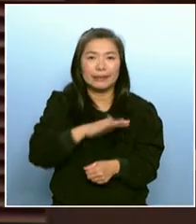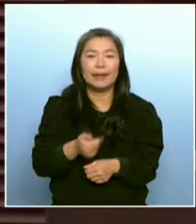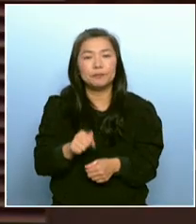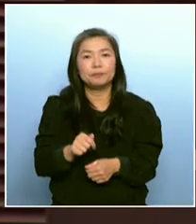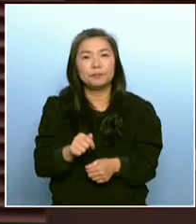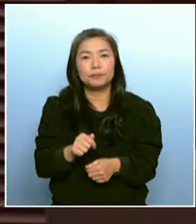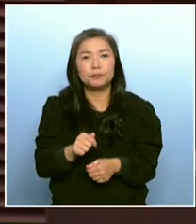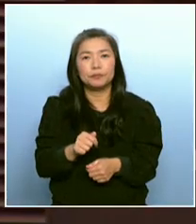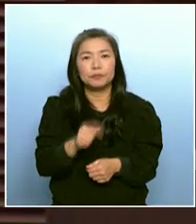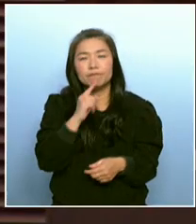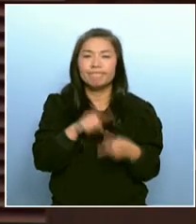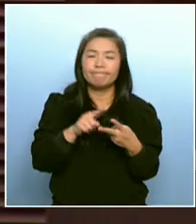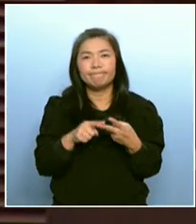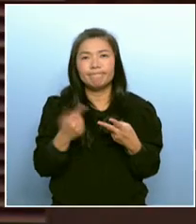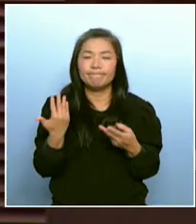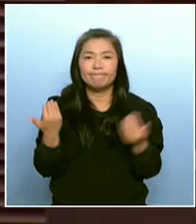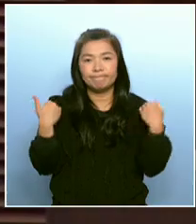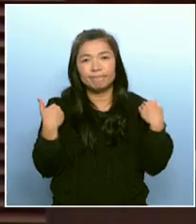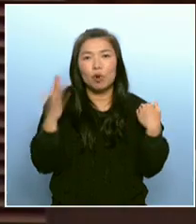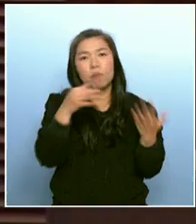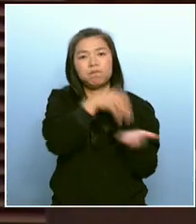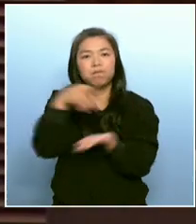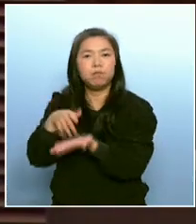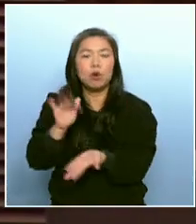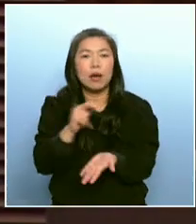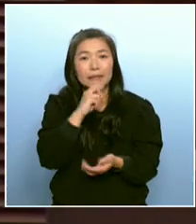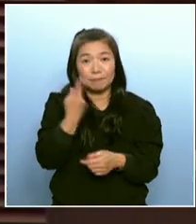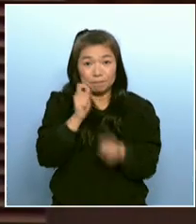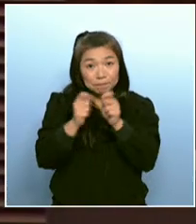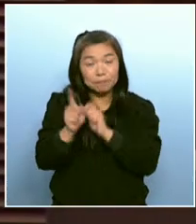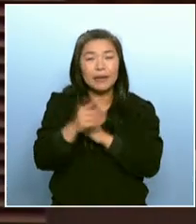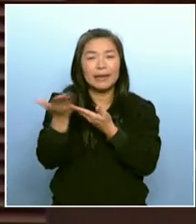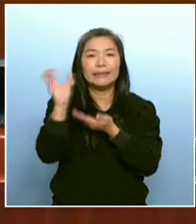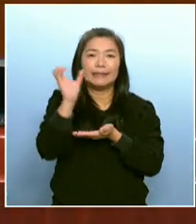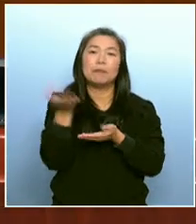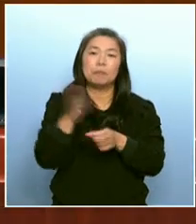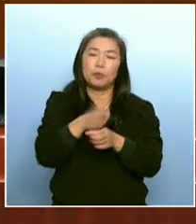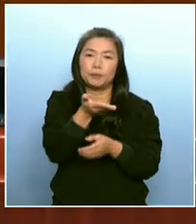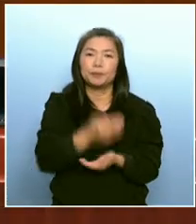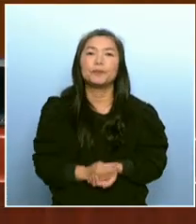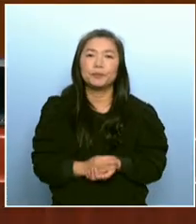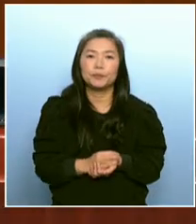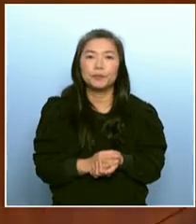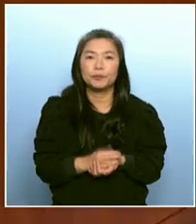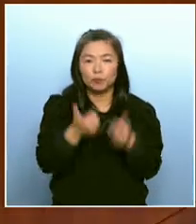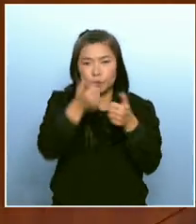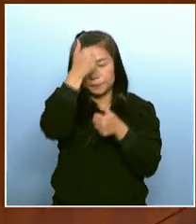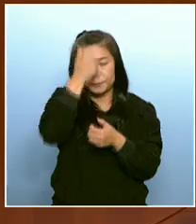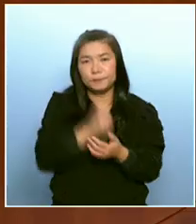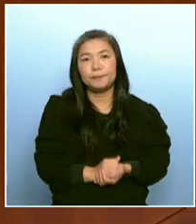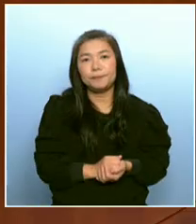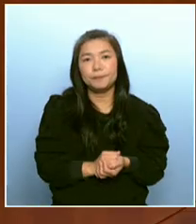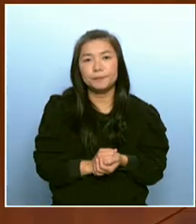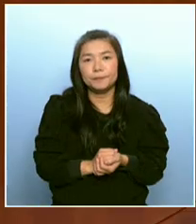school-based projects, there will be more support from teachers. So there are 2 channels for groups and schools